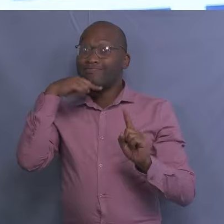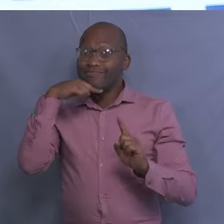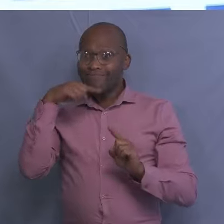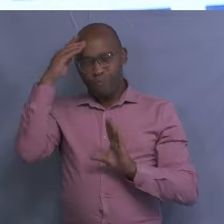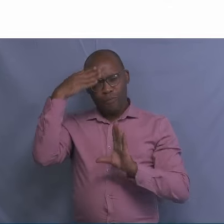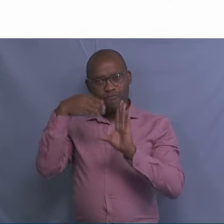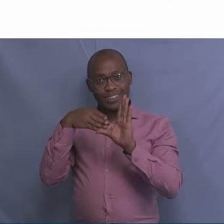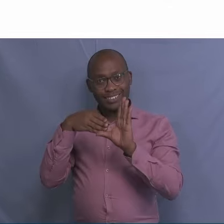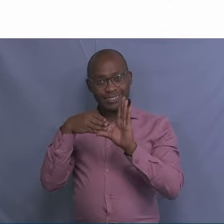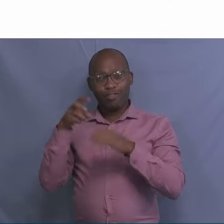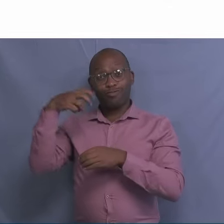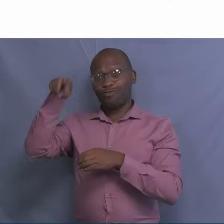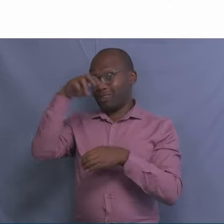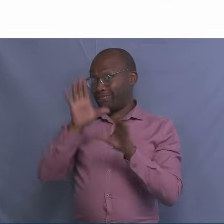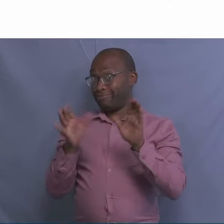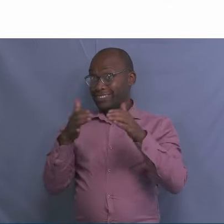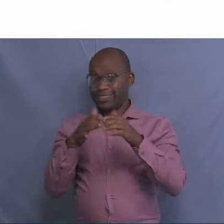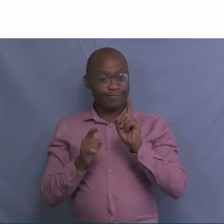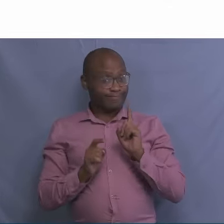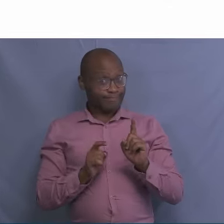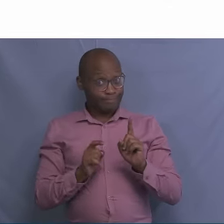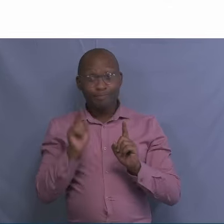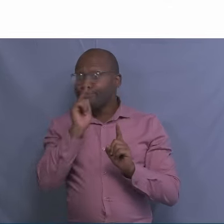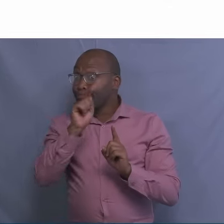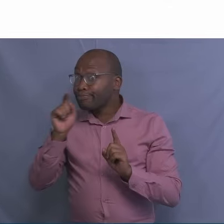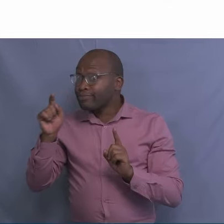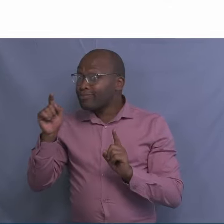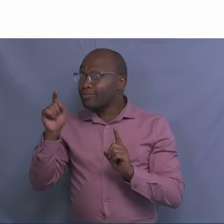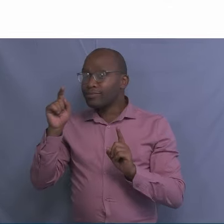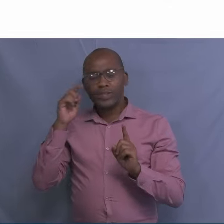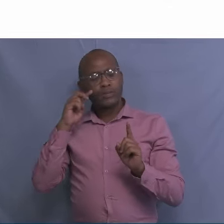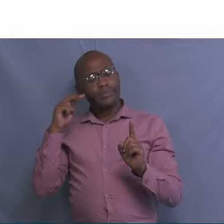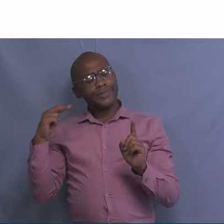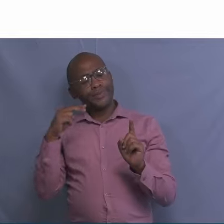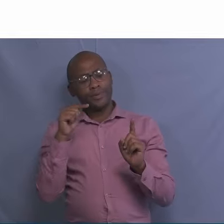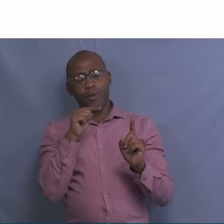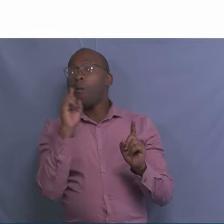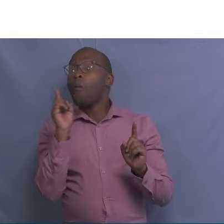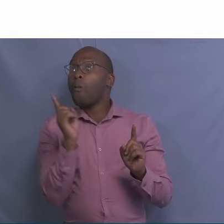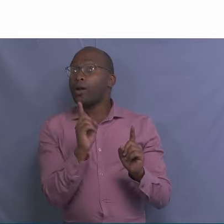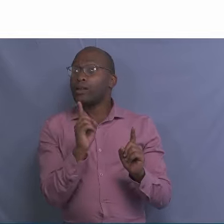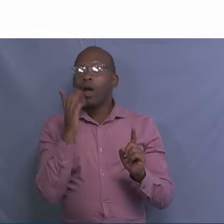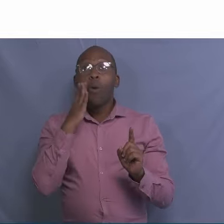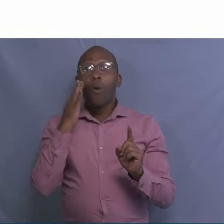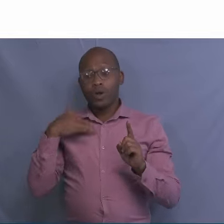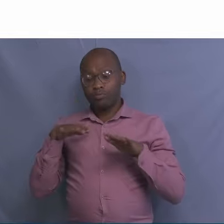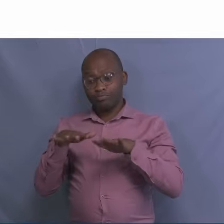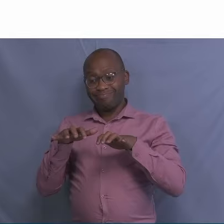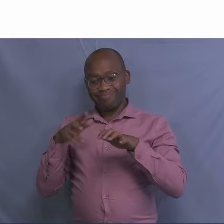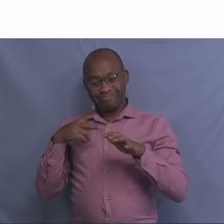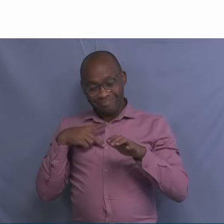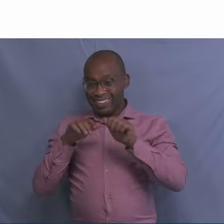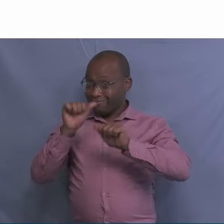sector. It is very important, grade 12s, to note that examiners may use a variety